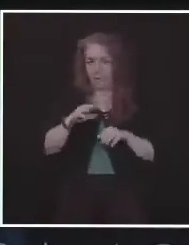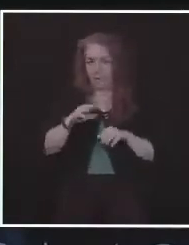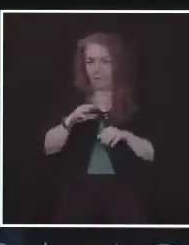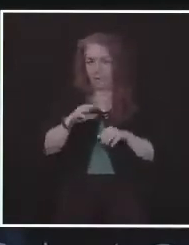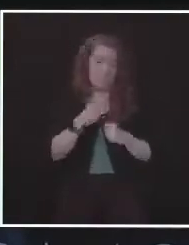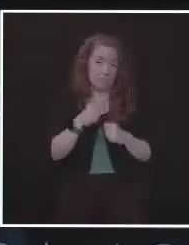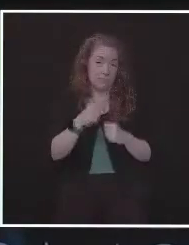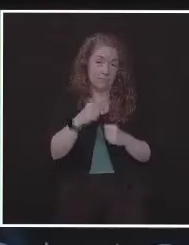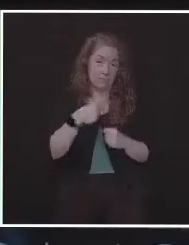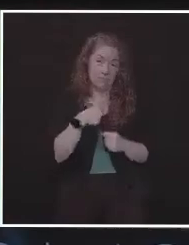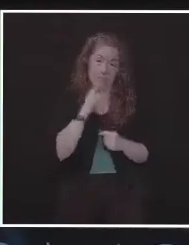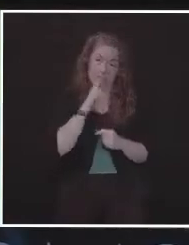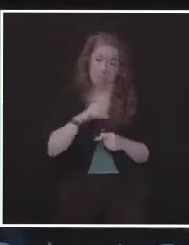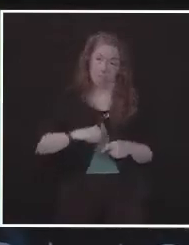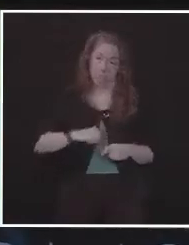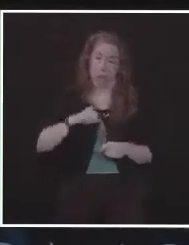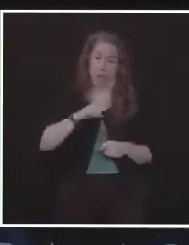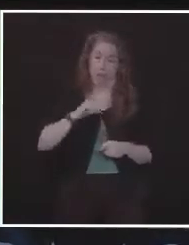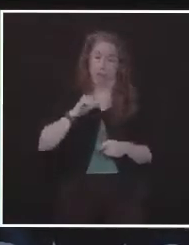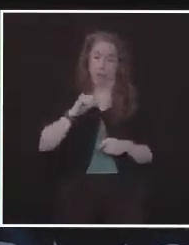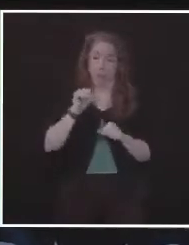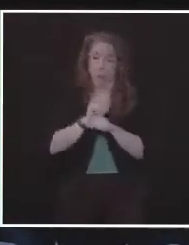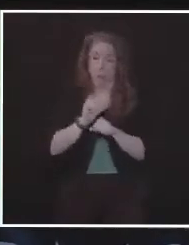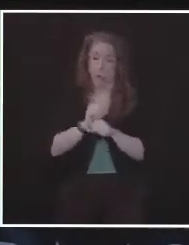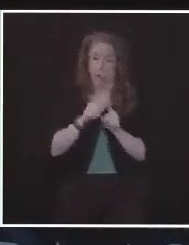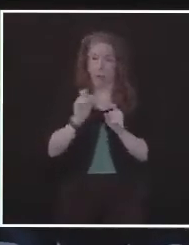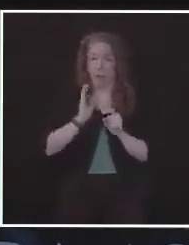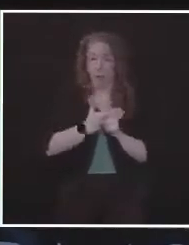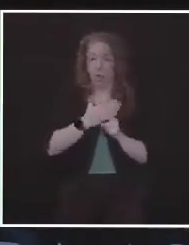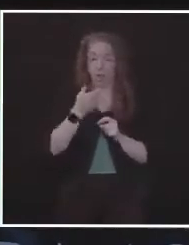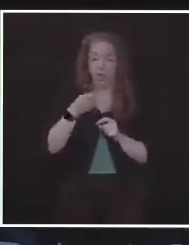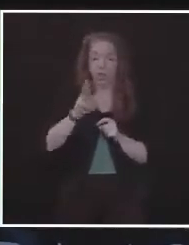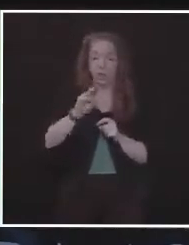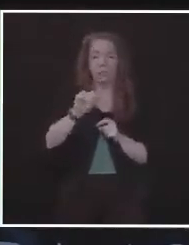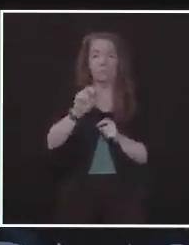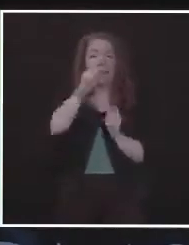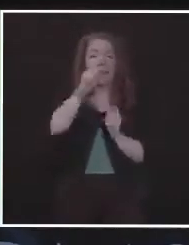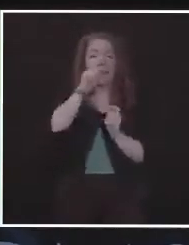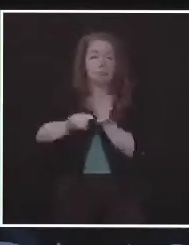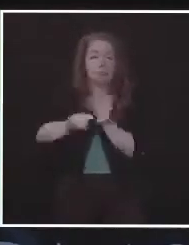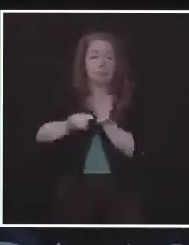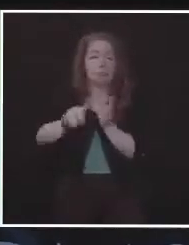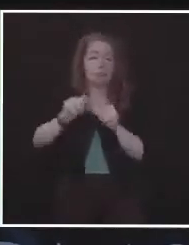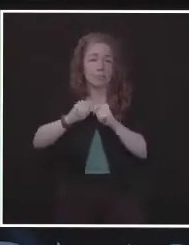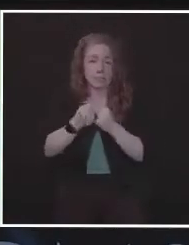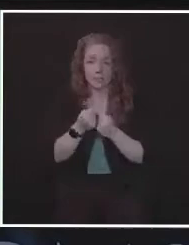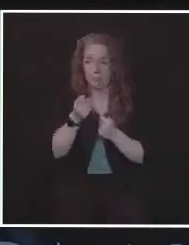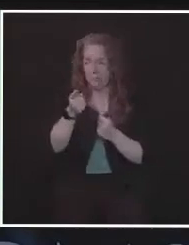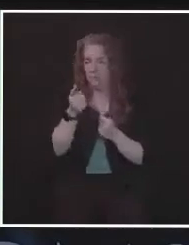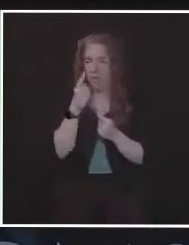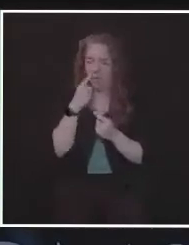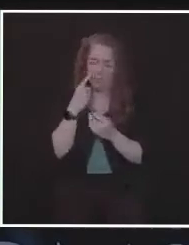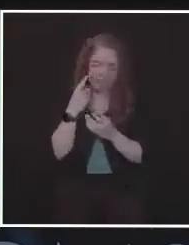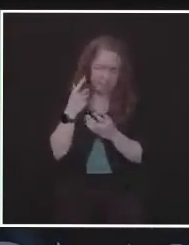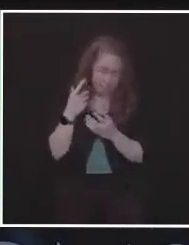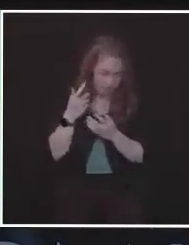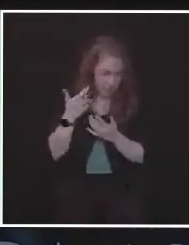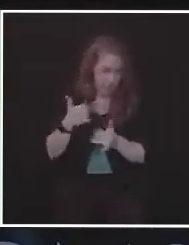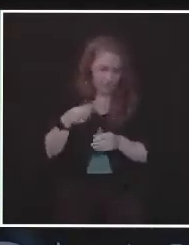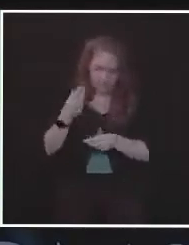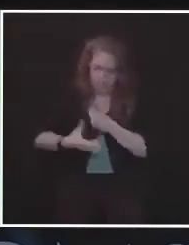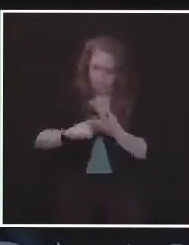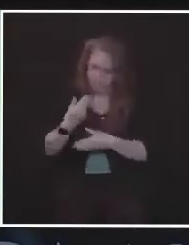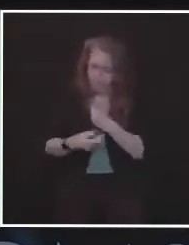really proud of the work our human exploration team continues to deliver every day. From groundbreaking research aboard the International Space